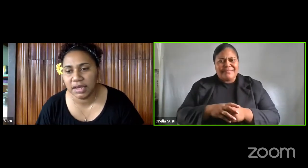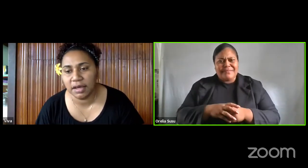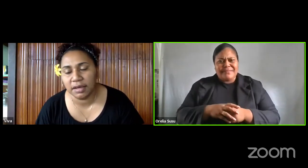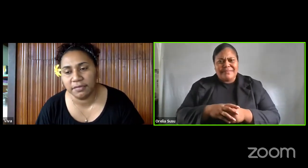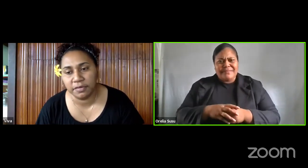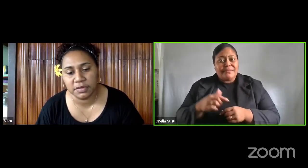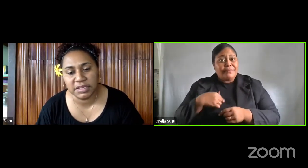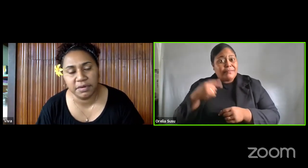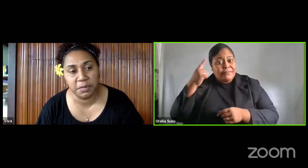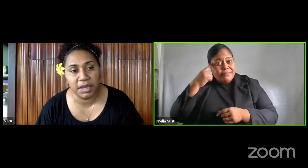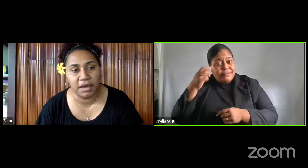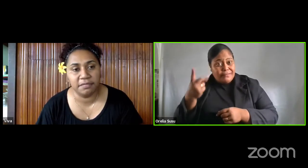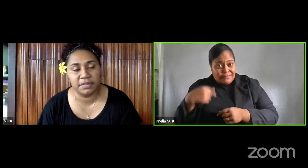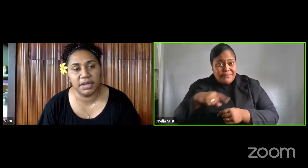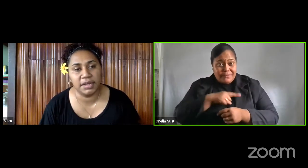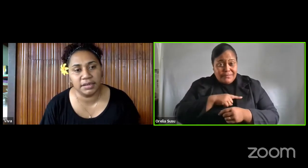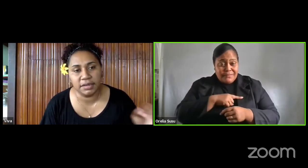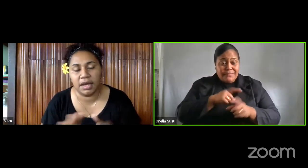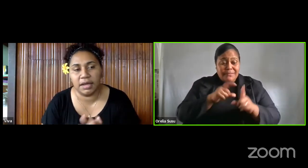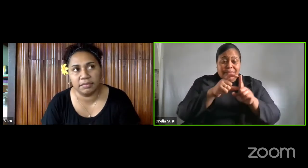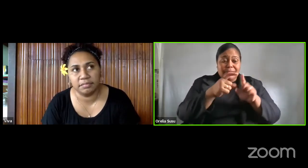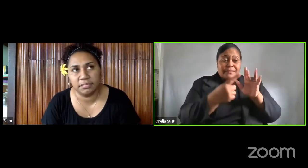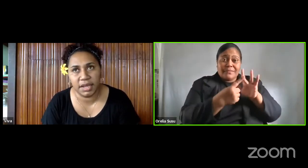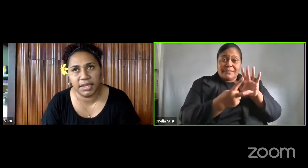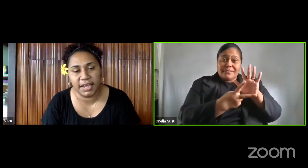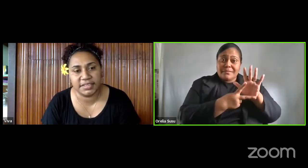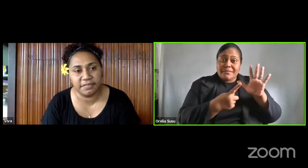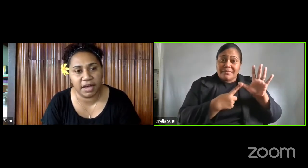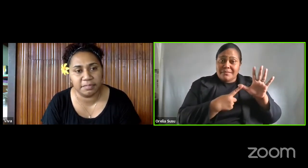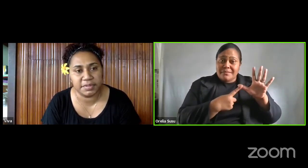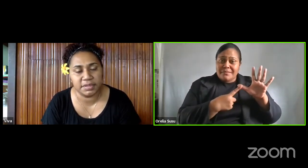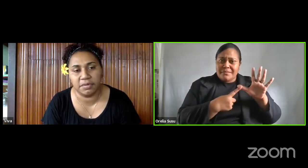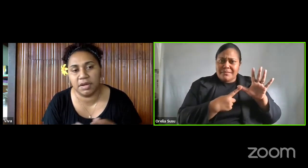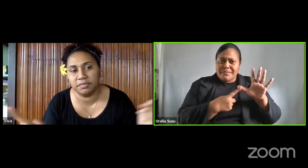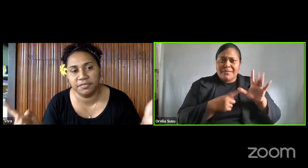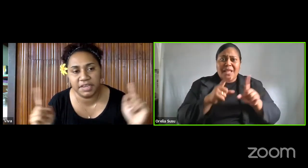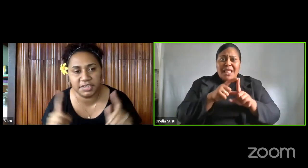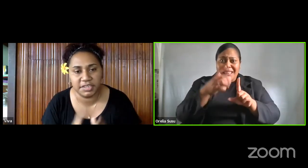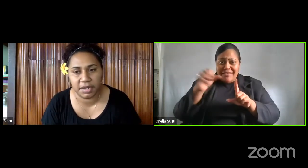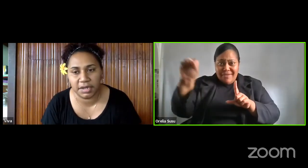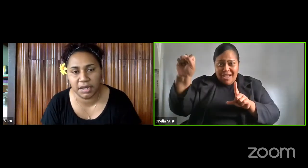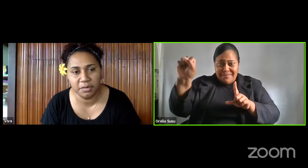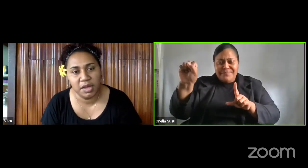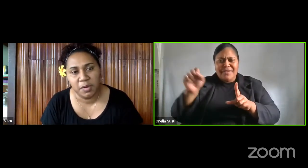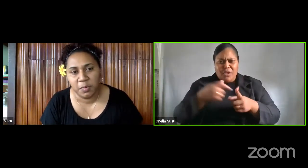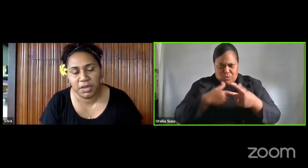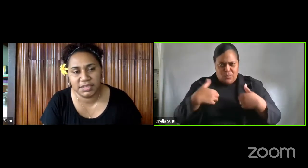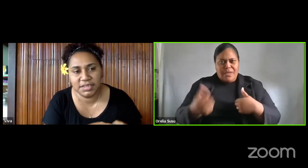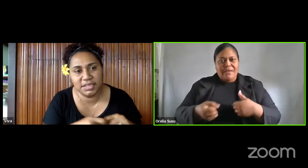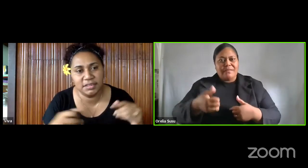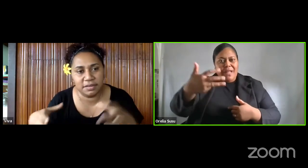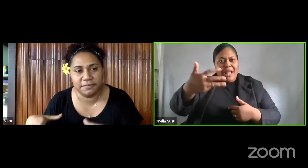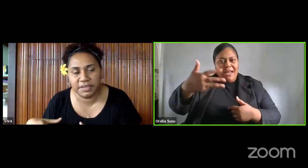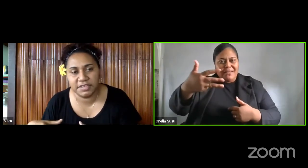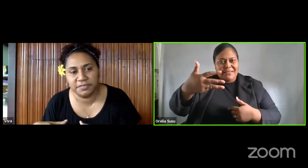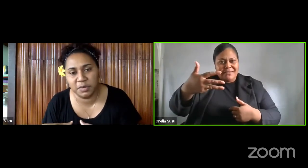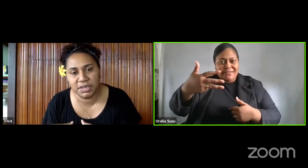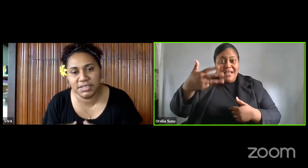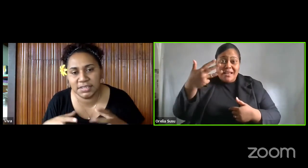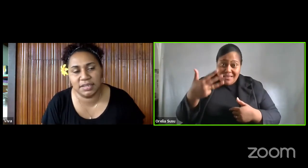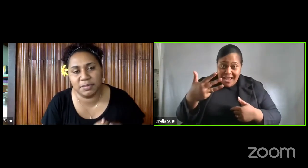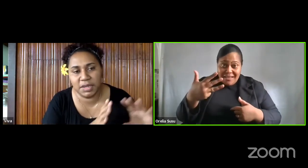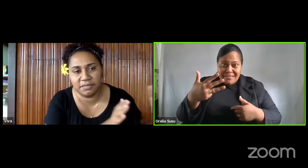us, for Diva, we have nine active hubs around Fiji right now. We are still a